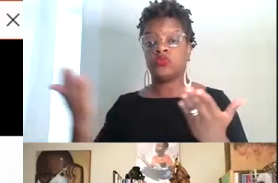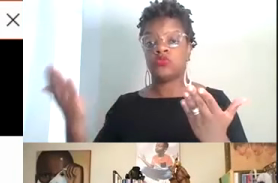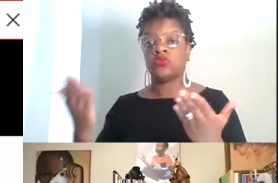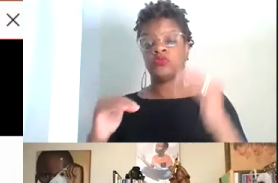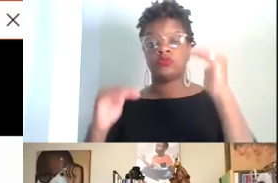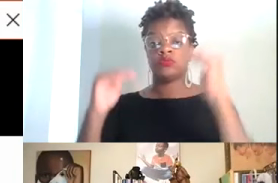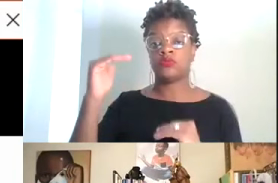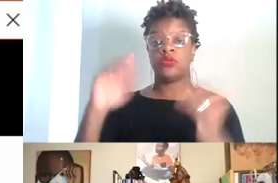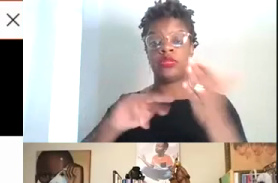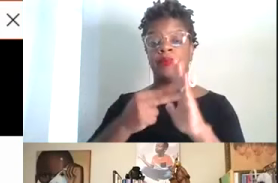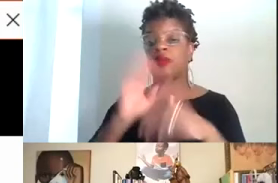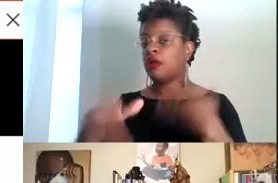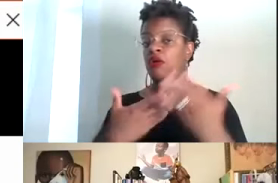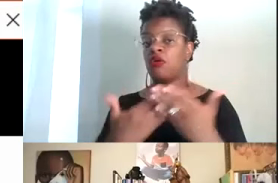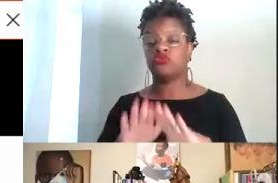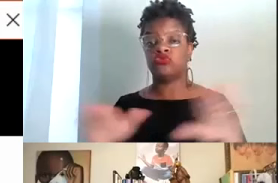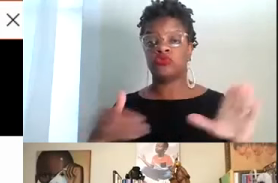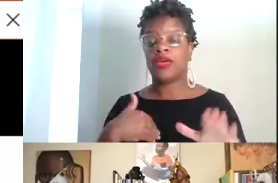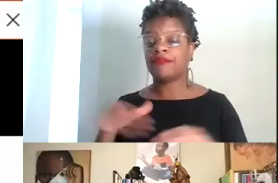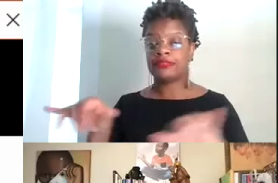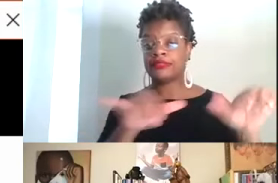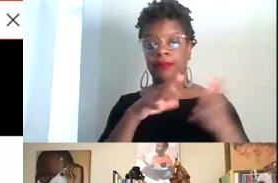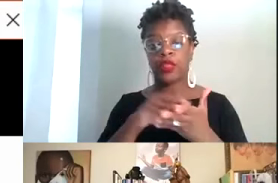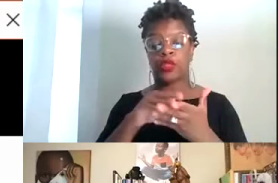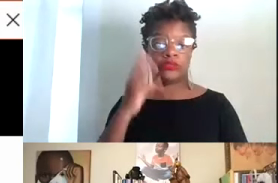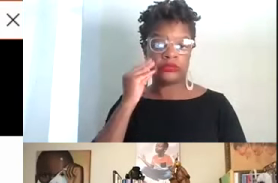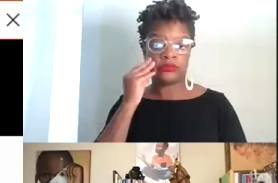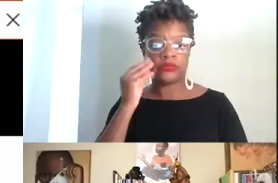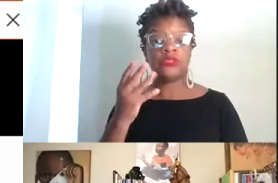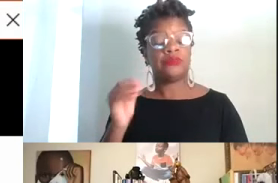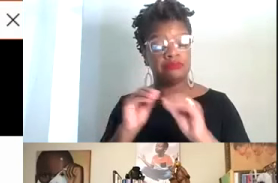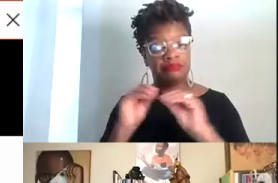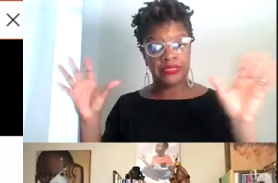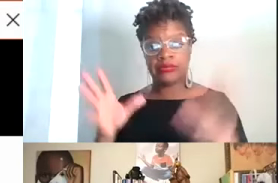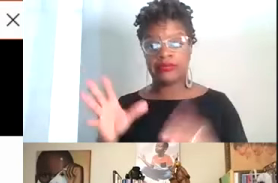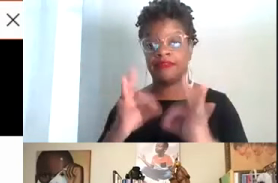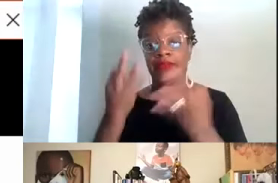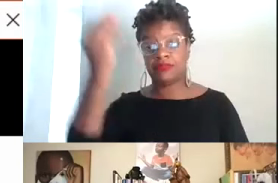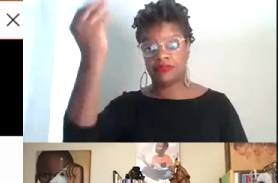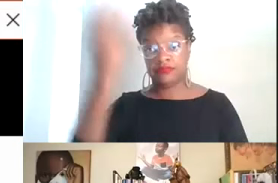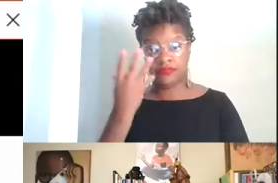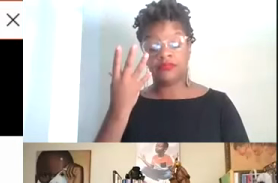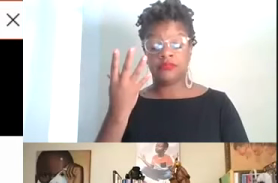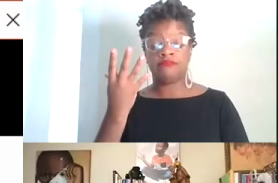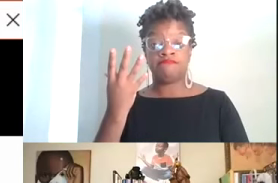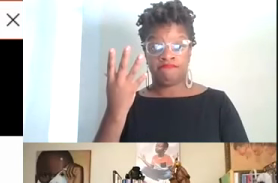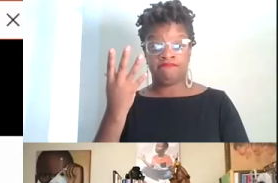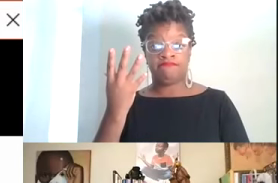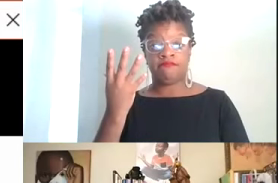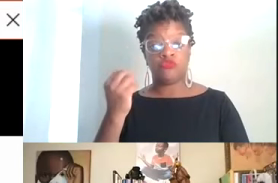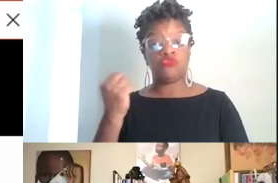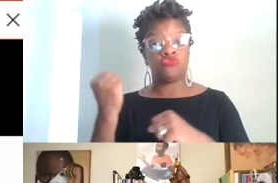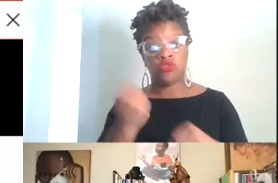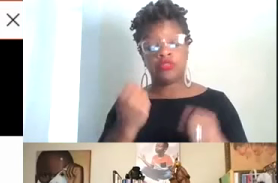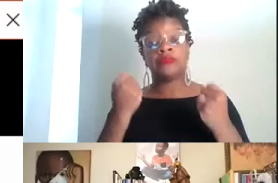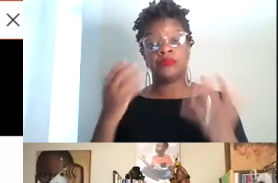kids are having those same learning experiences. And what we heard loud and clear from many families is that we have a number of schools in